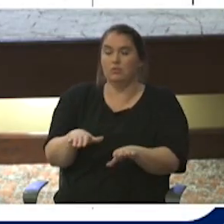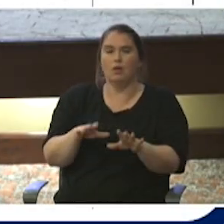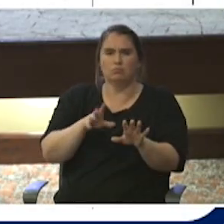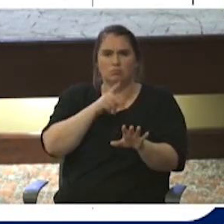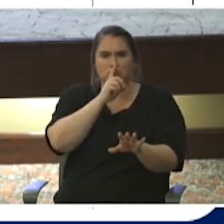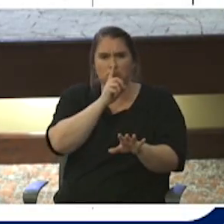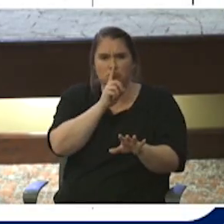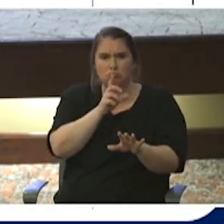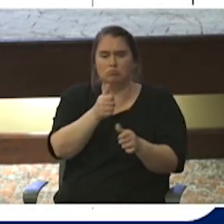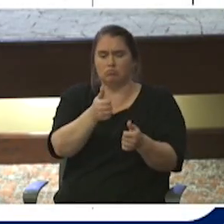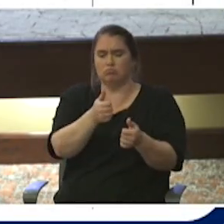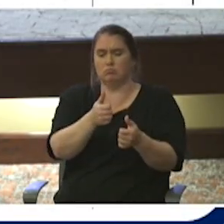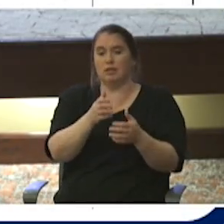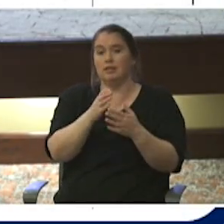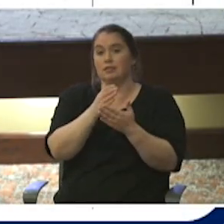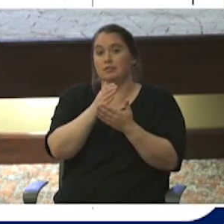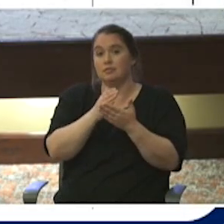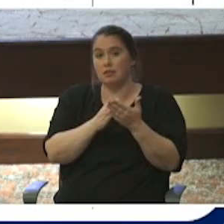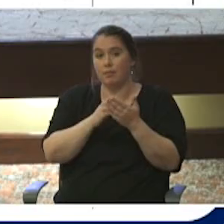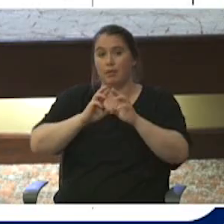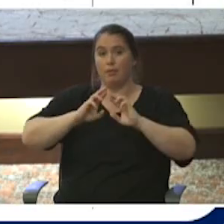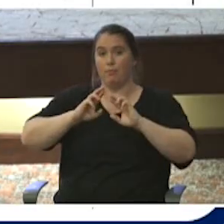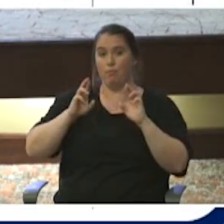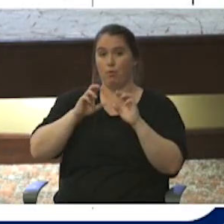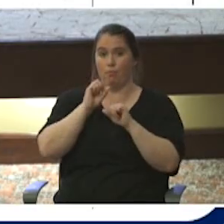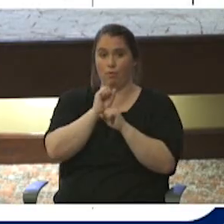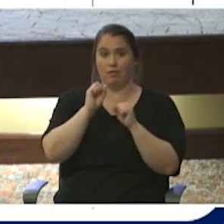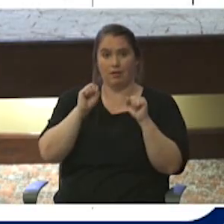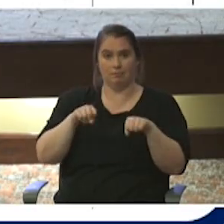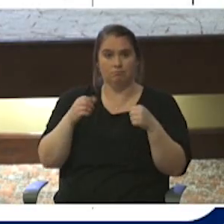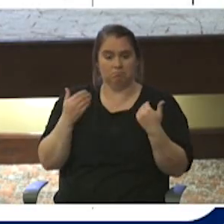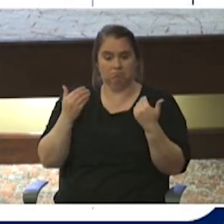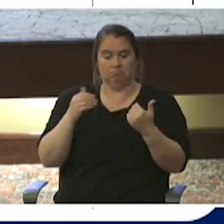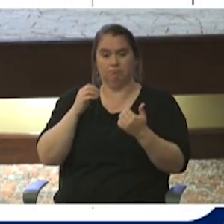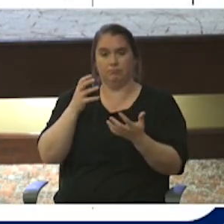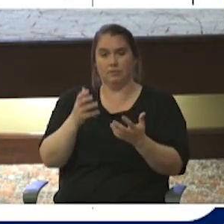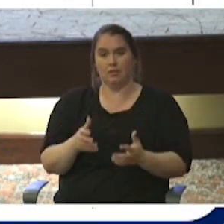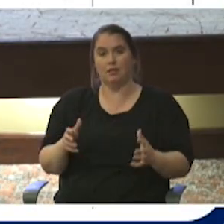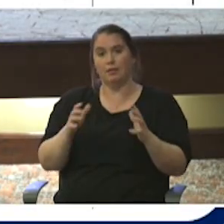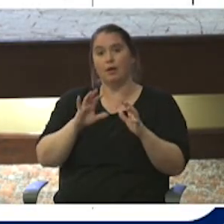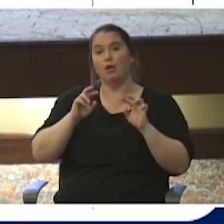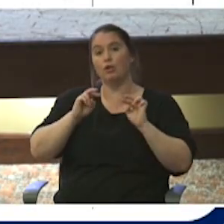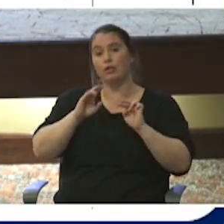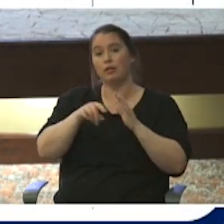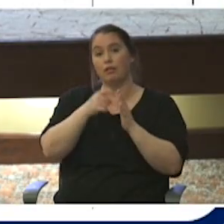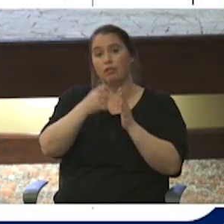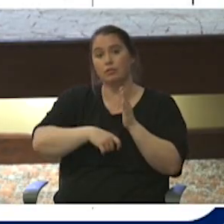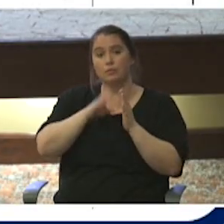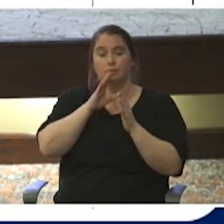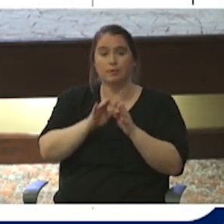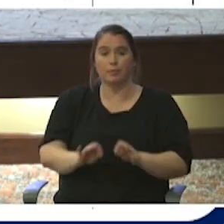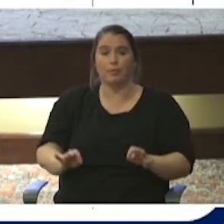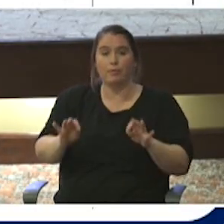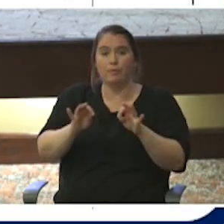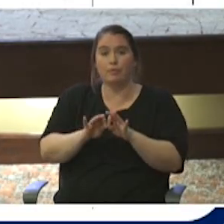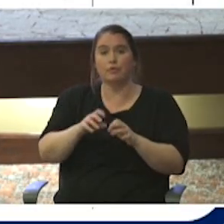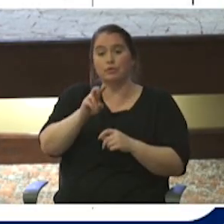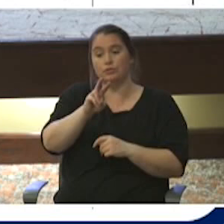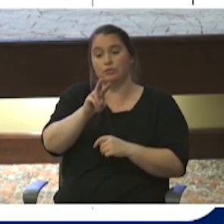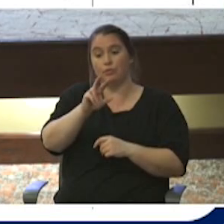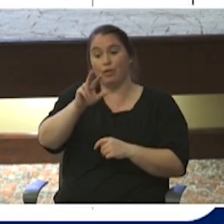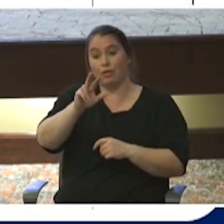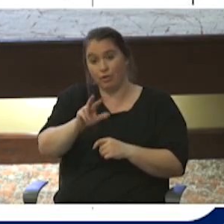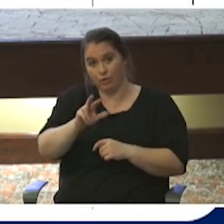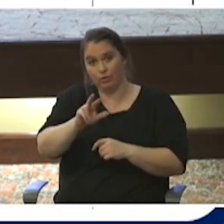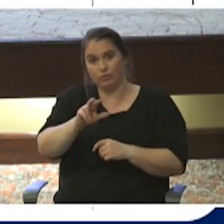Certainly, some of the prep work could be done. Evaluating that cost would be important. Like you're saying, it's 2/3 of the cost in the foundation.